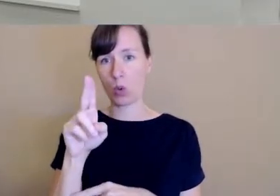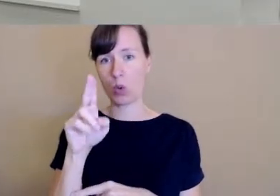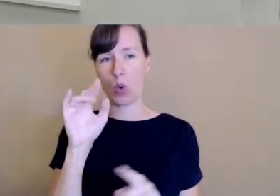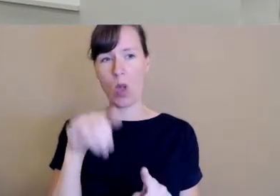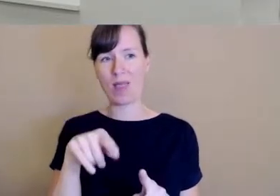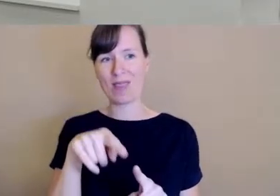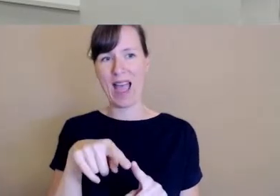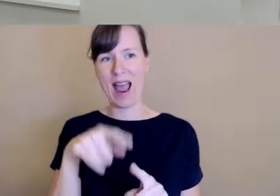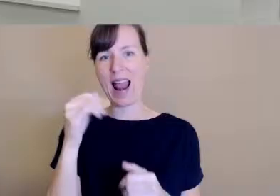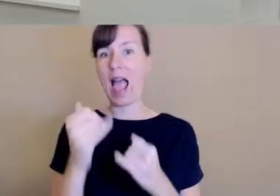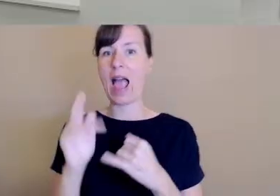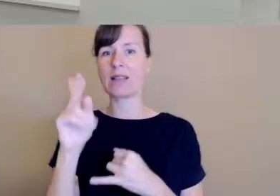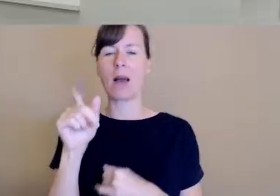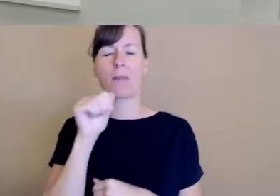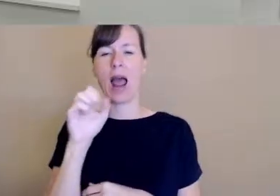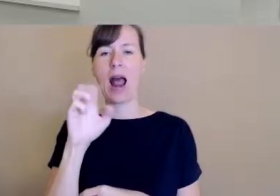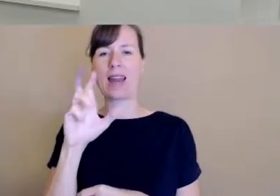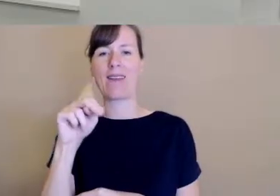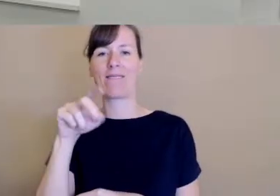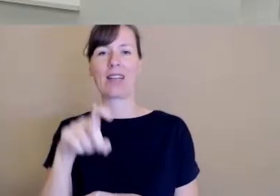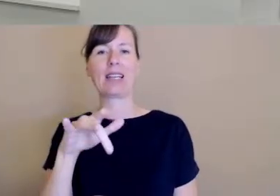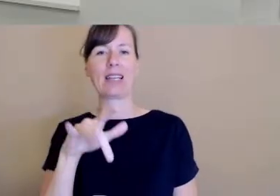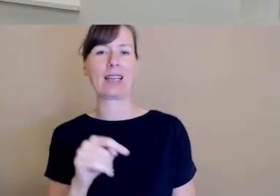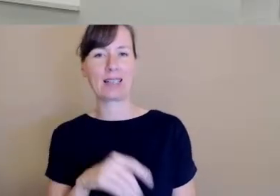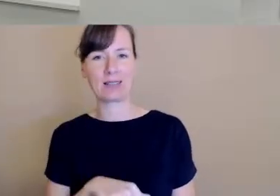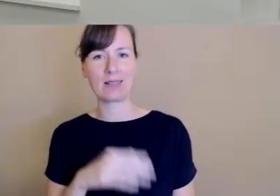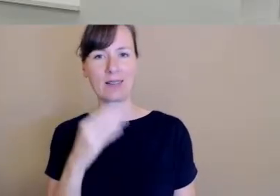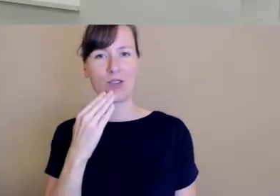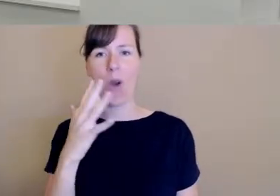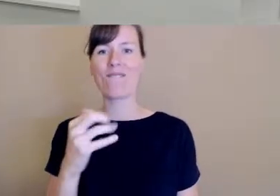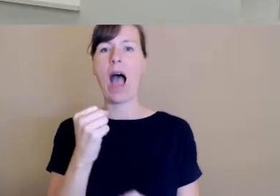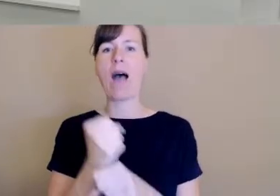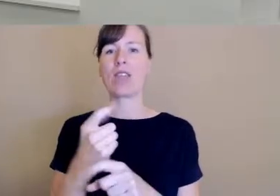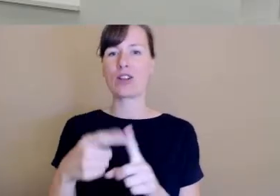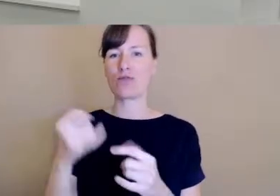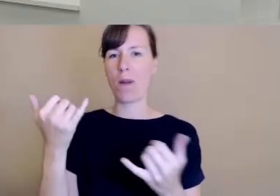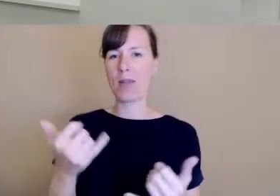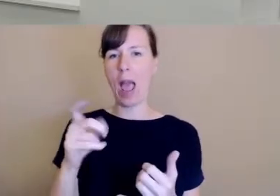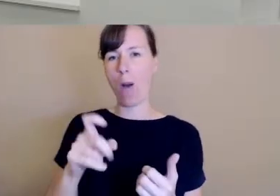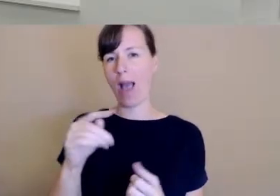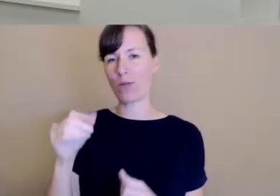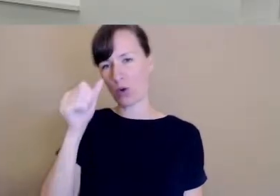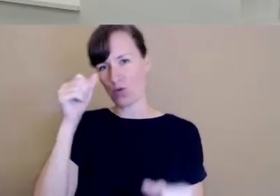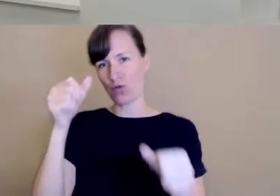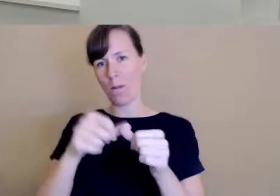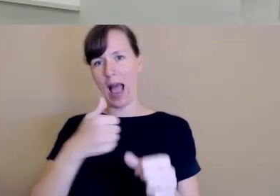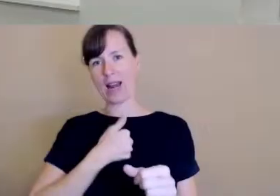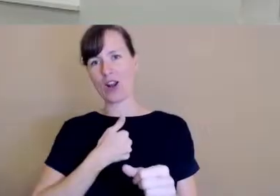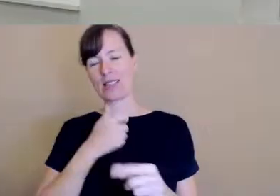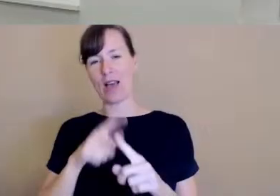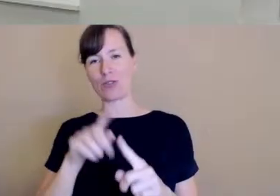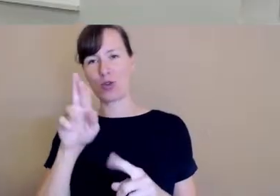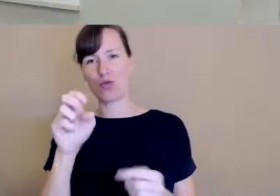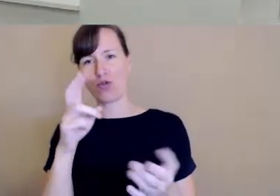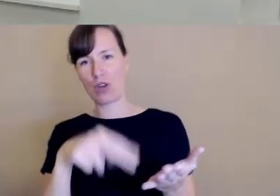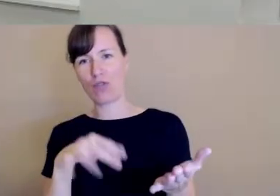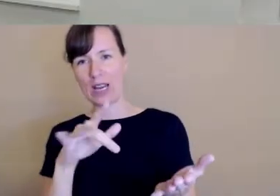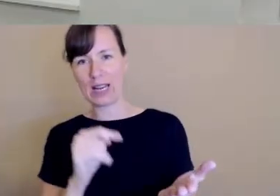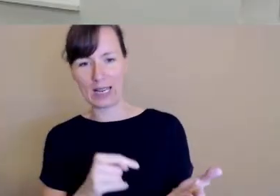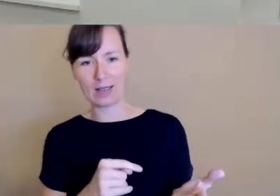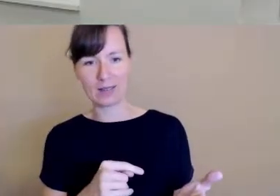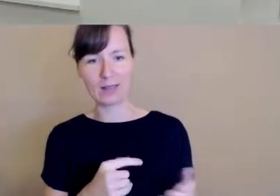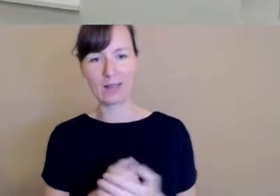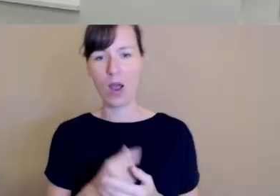being needed. That 5 years from now, we have to remind ourselves to revisit it. What I appreciate is the work